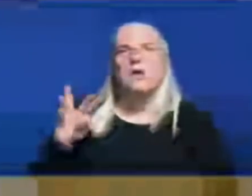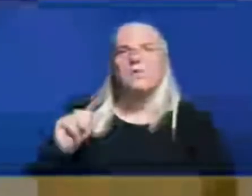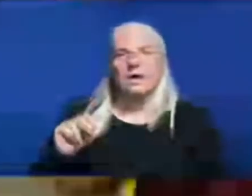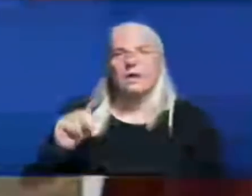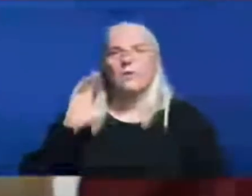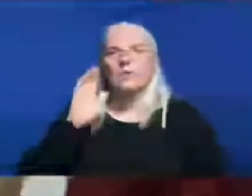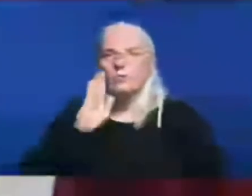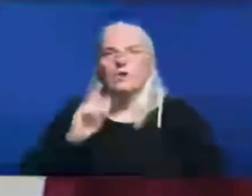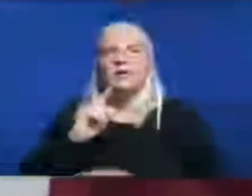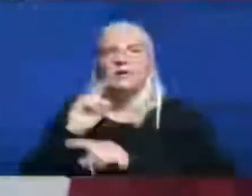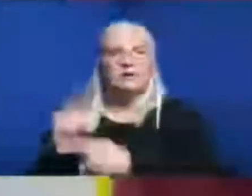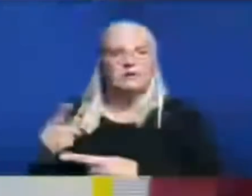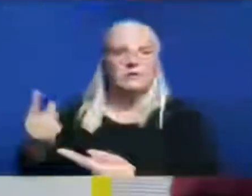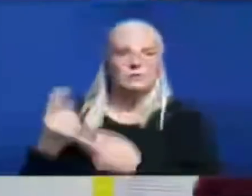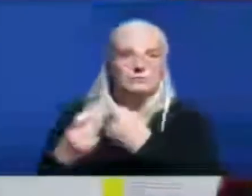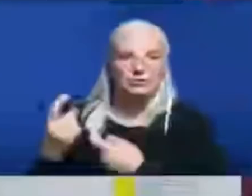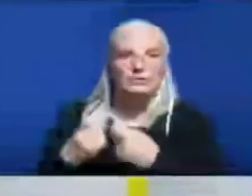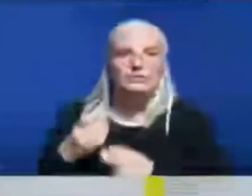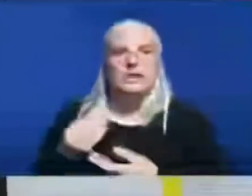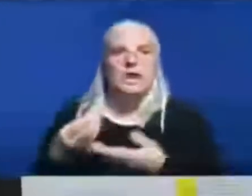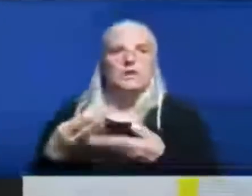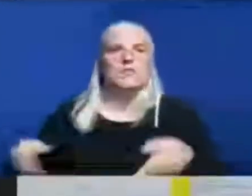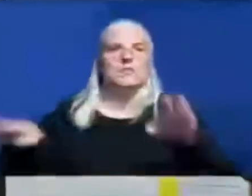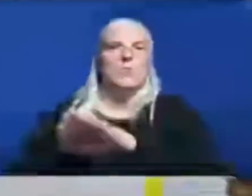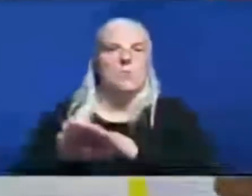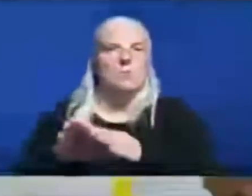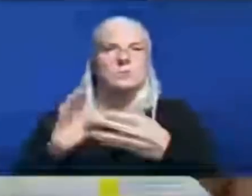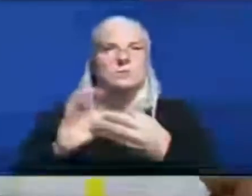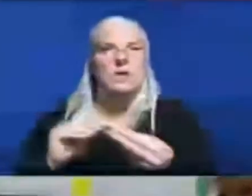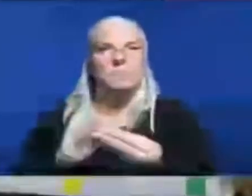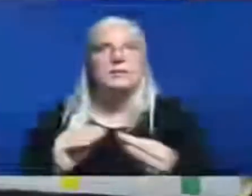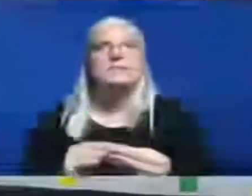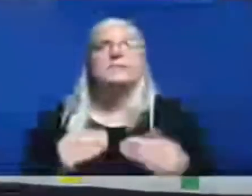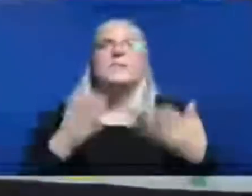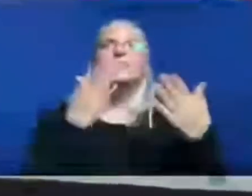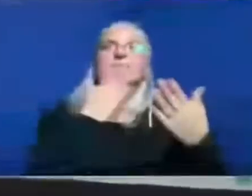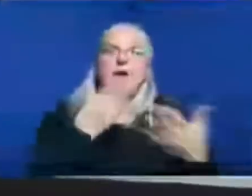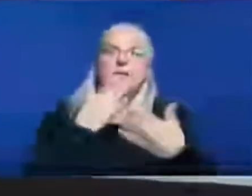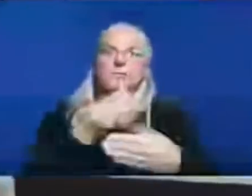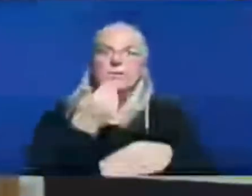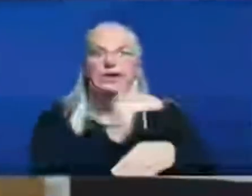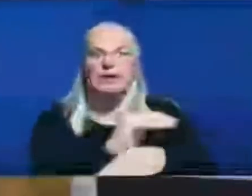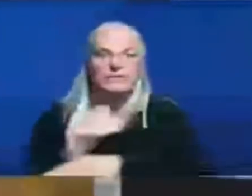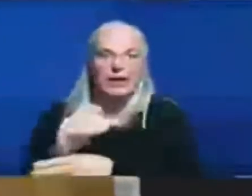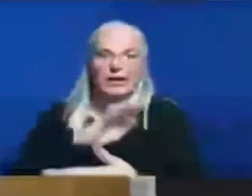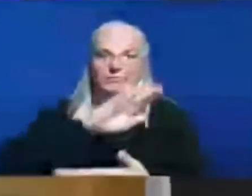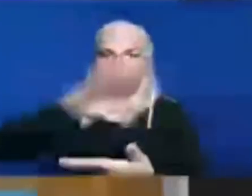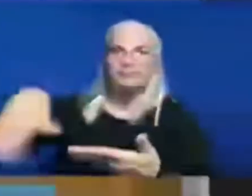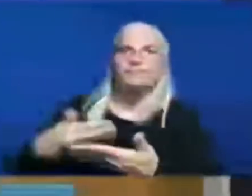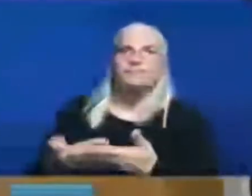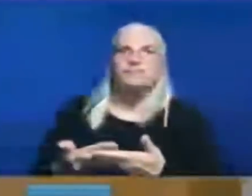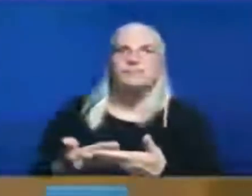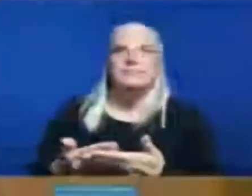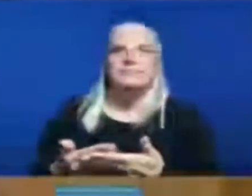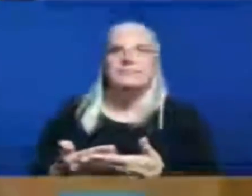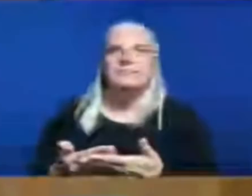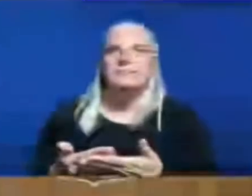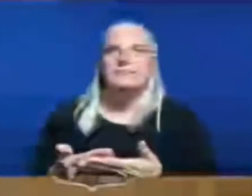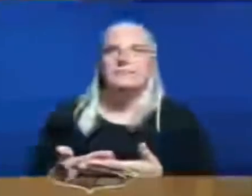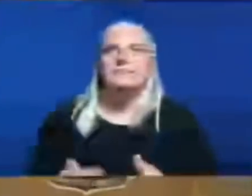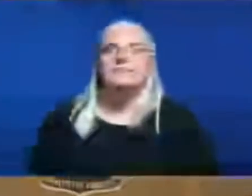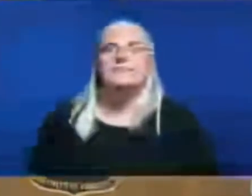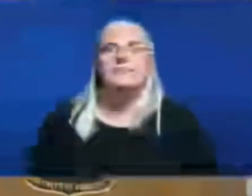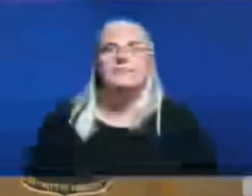Thank you, Kristen. Good evening, everybody. One thing I want to remind, and I don't think we covered it today, this fire, as we look on